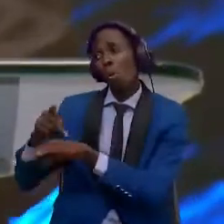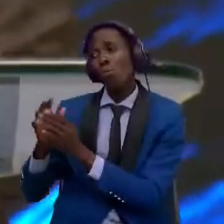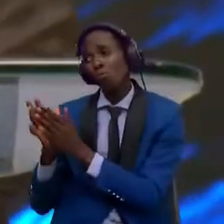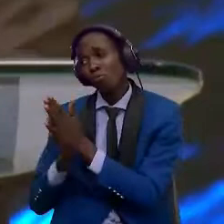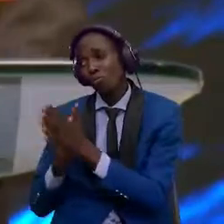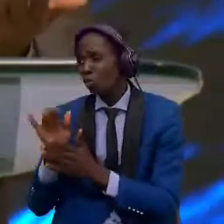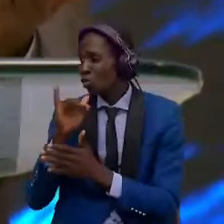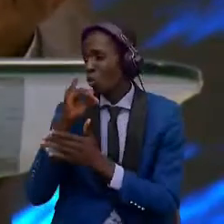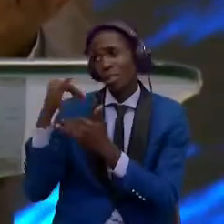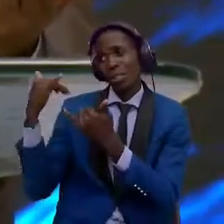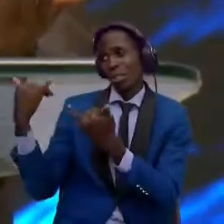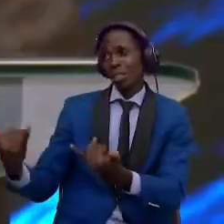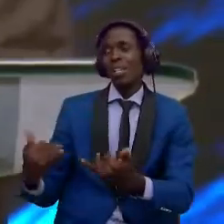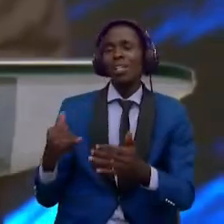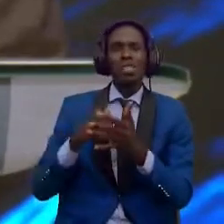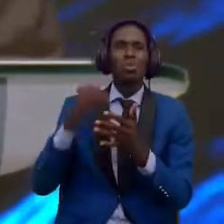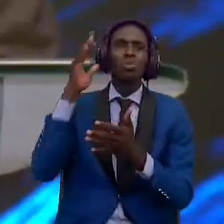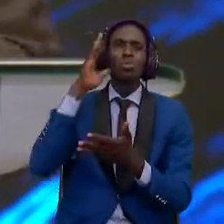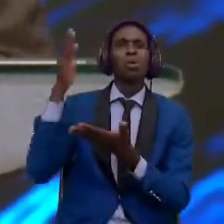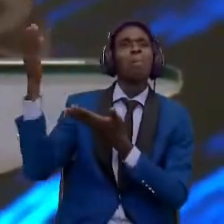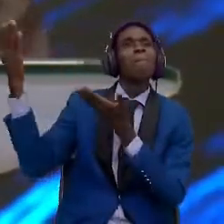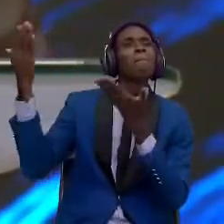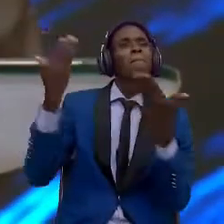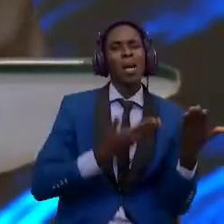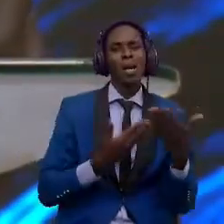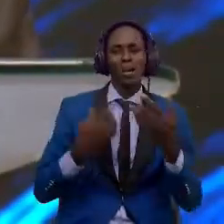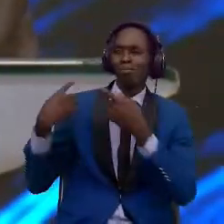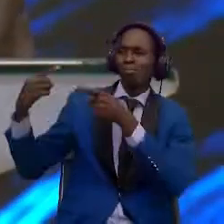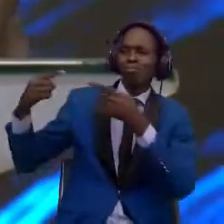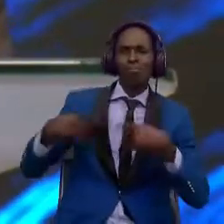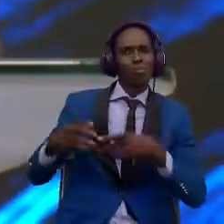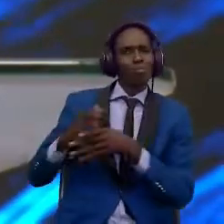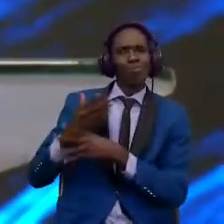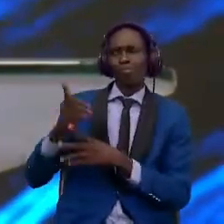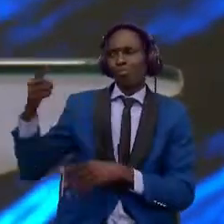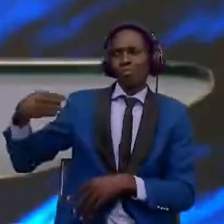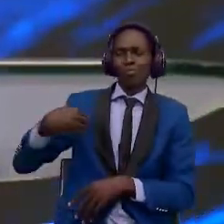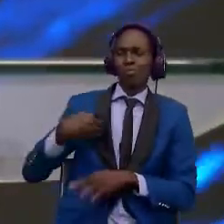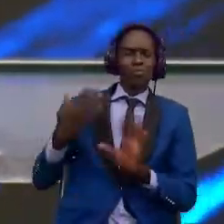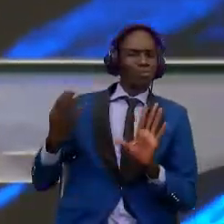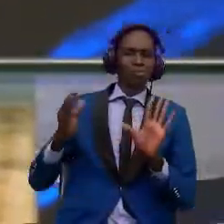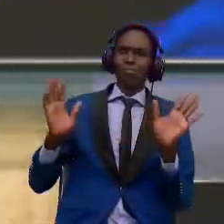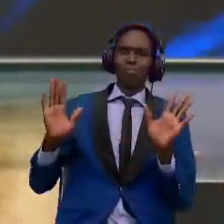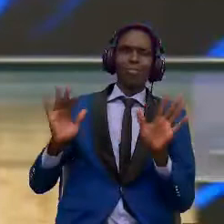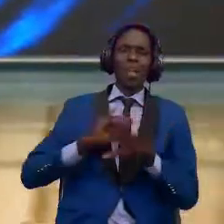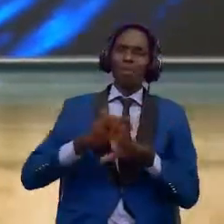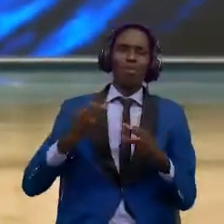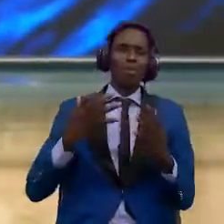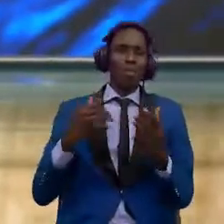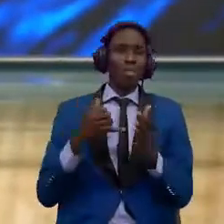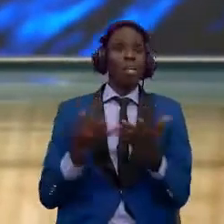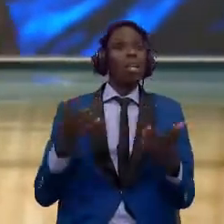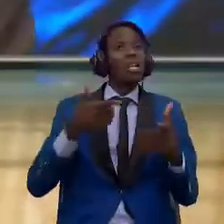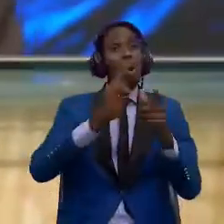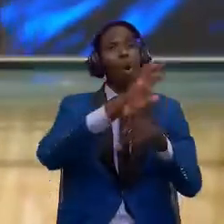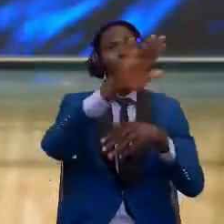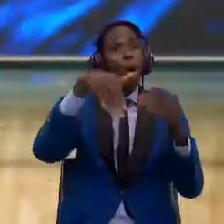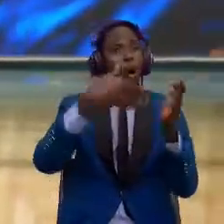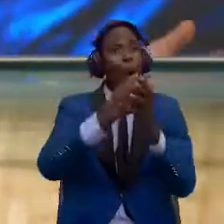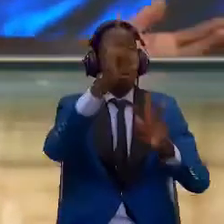come. It will bring unnecessary carnal competition. Let that contention die down.